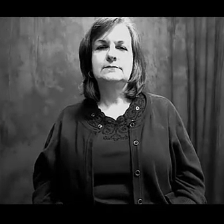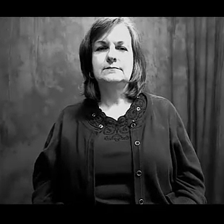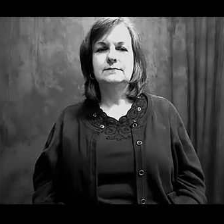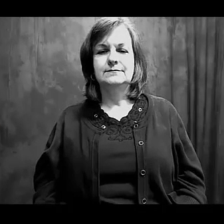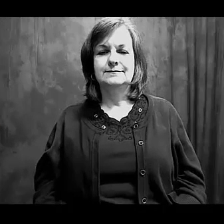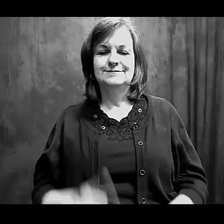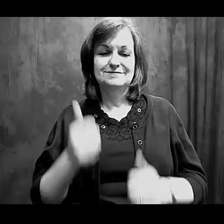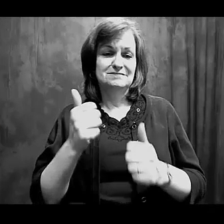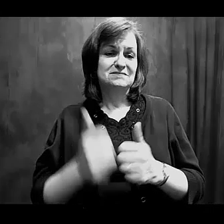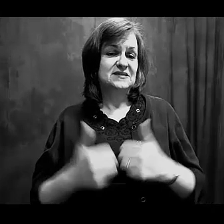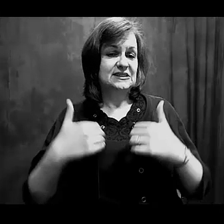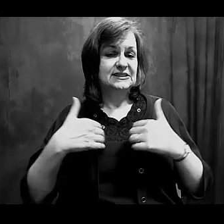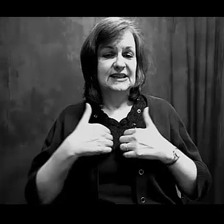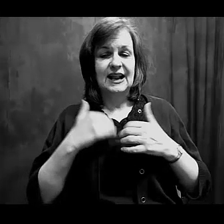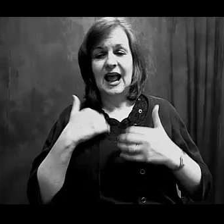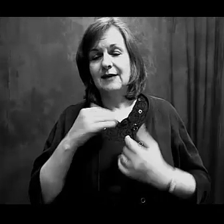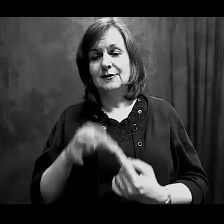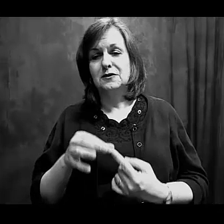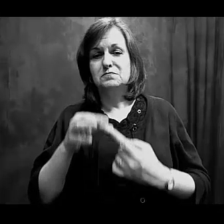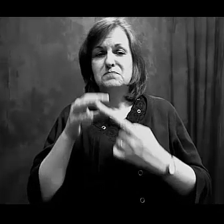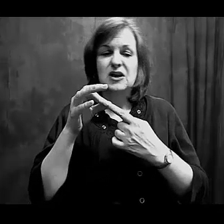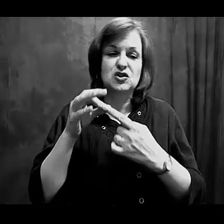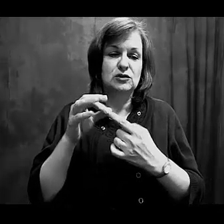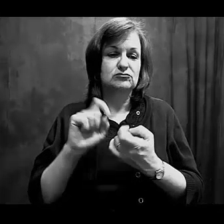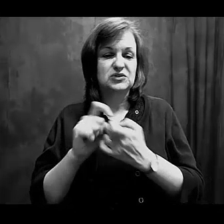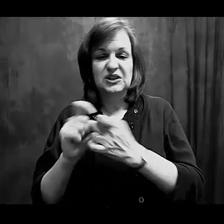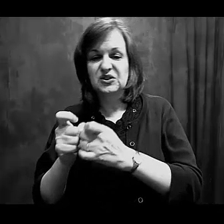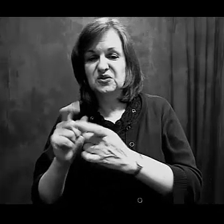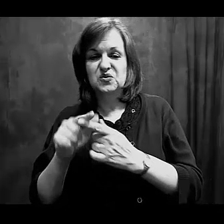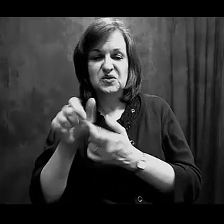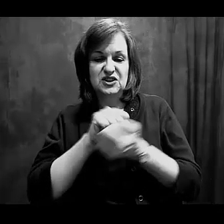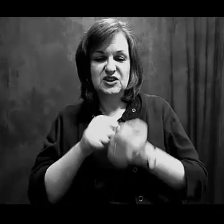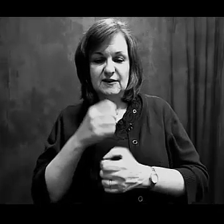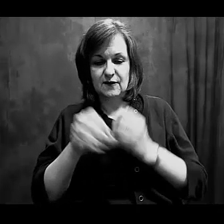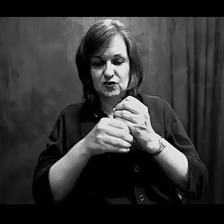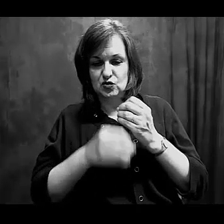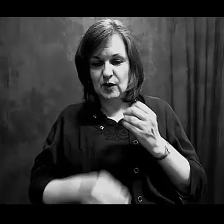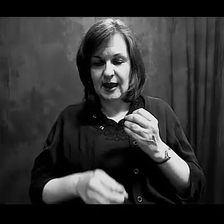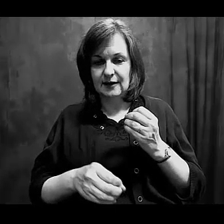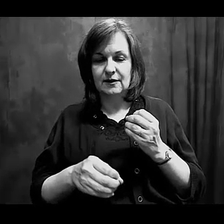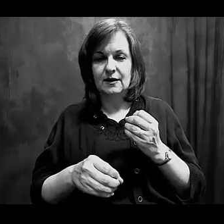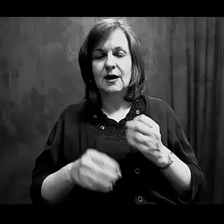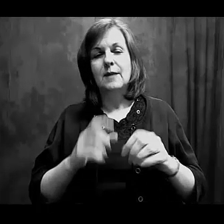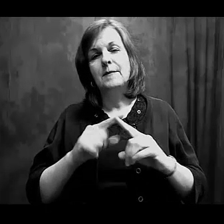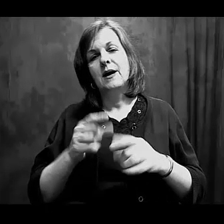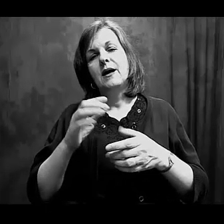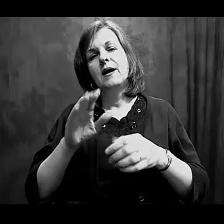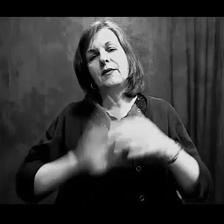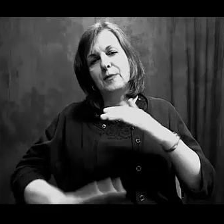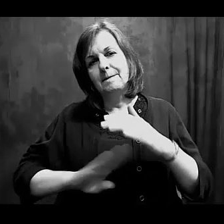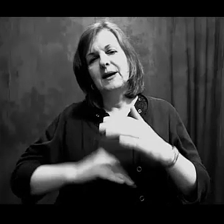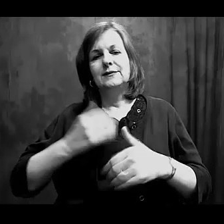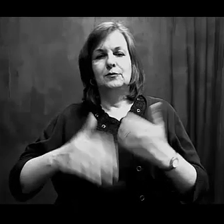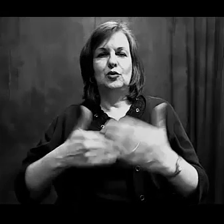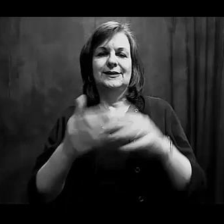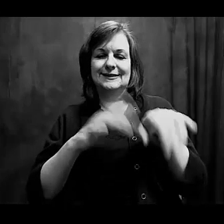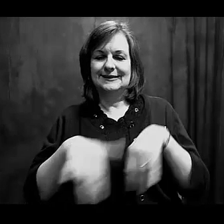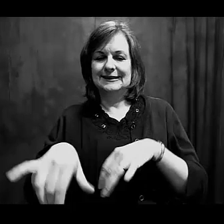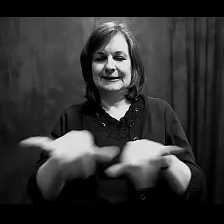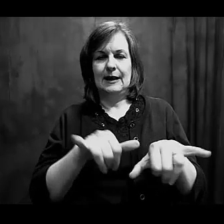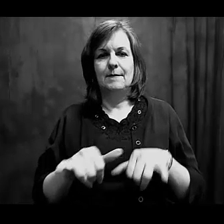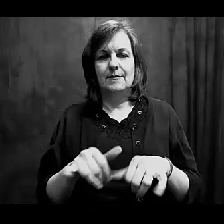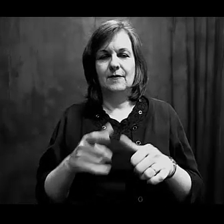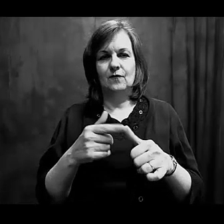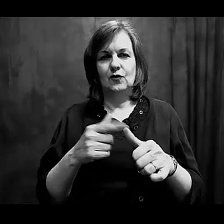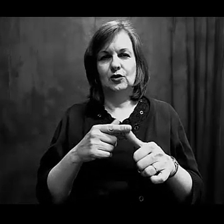So we all have specialization to some part of the process, but the basic process is the same